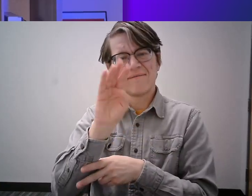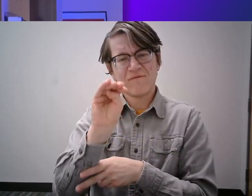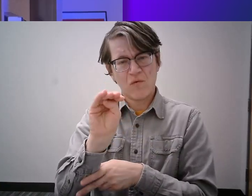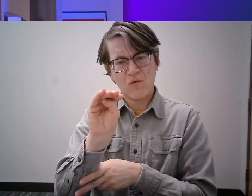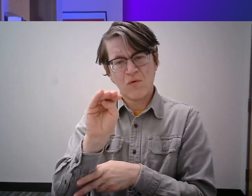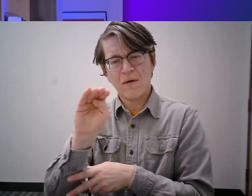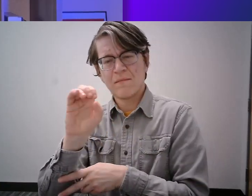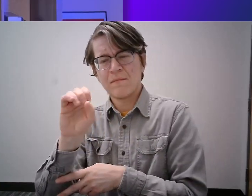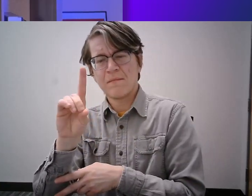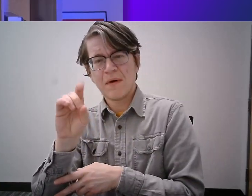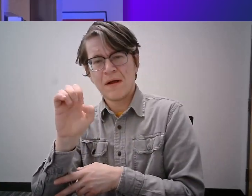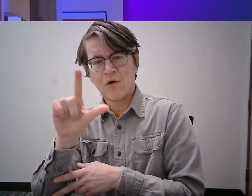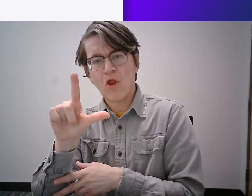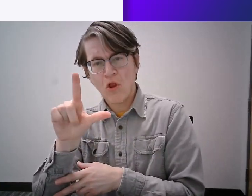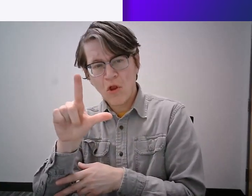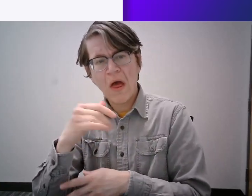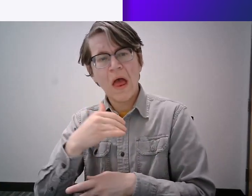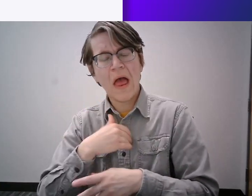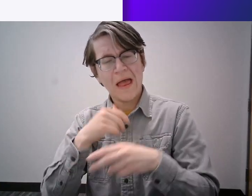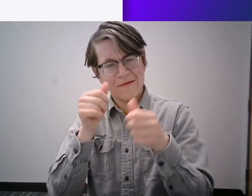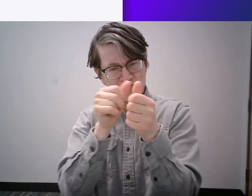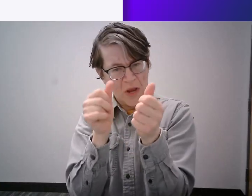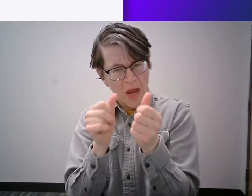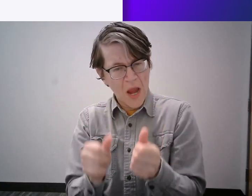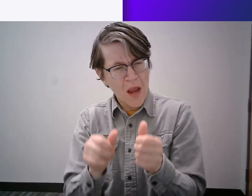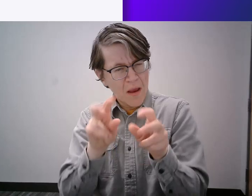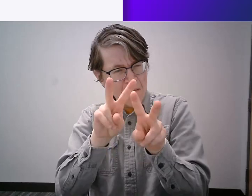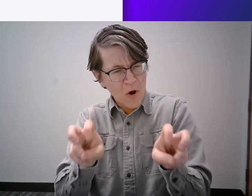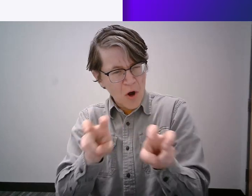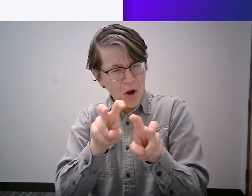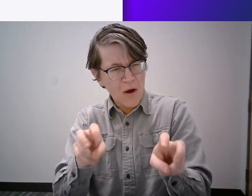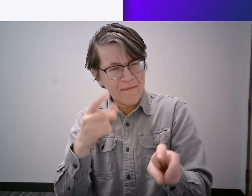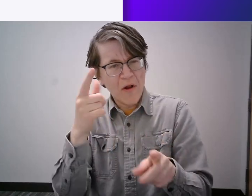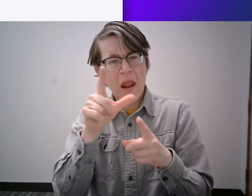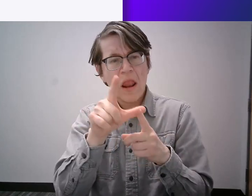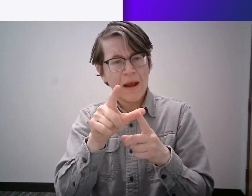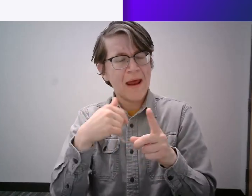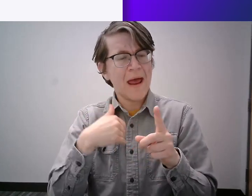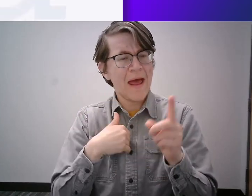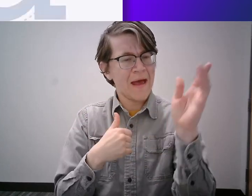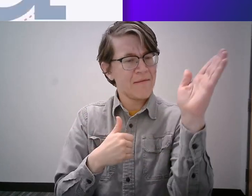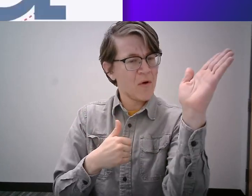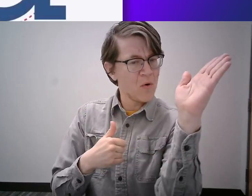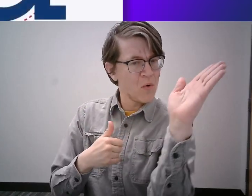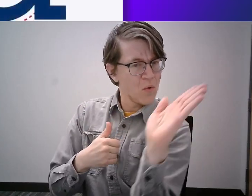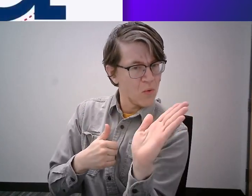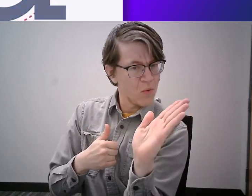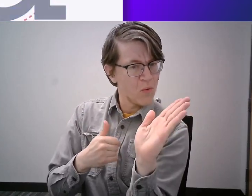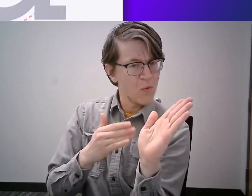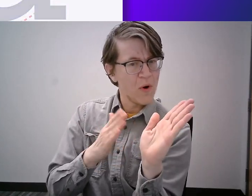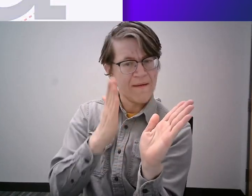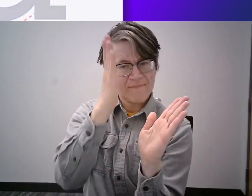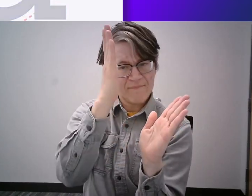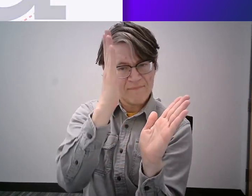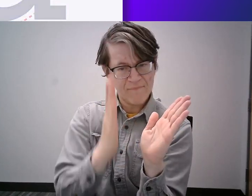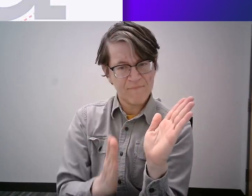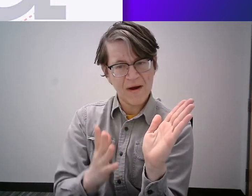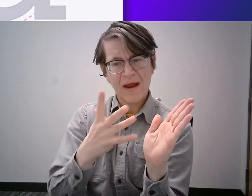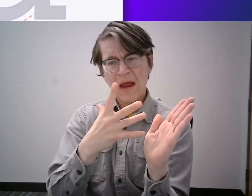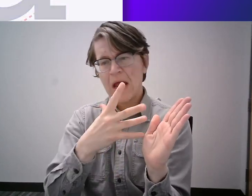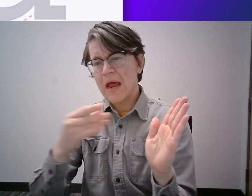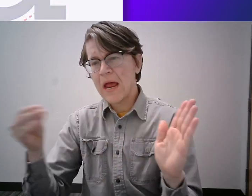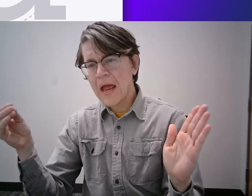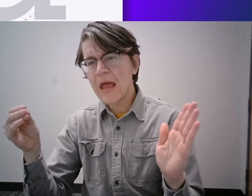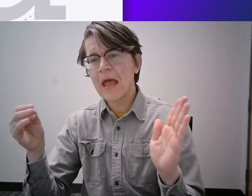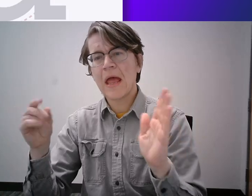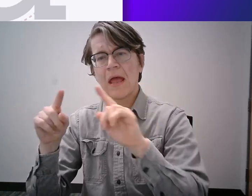shapes you can find in letters. You have a dynamic, a rational, and a geometric form model. The dynamic model has